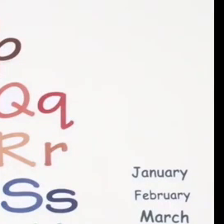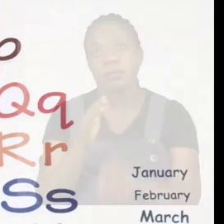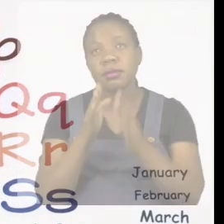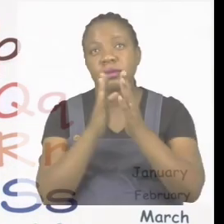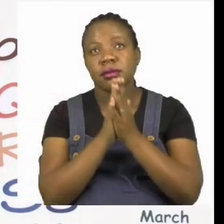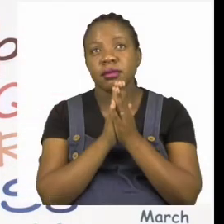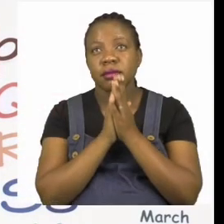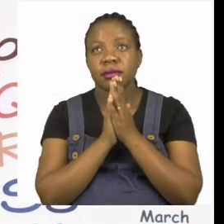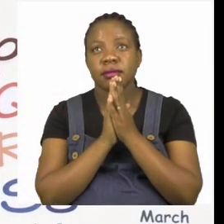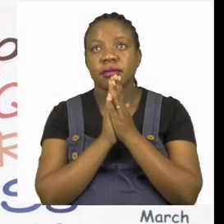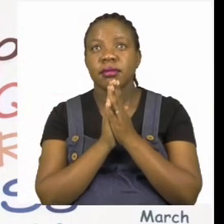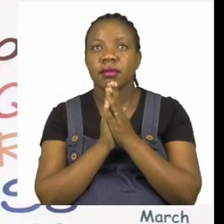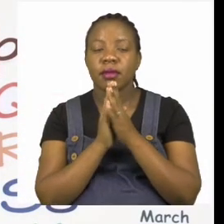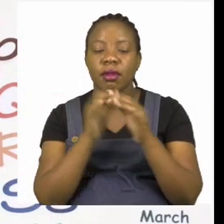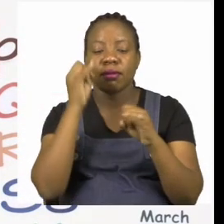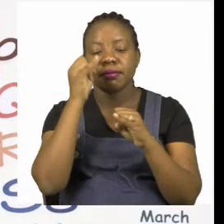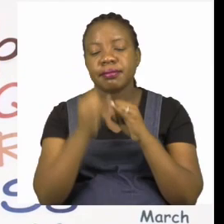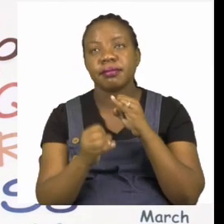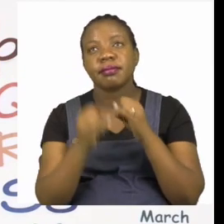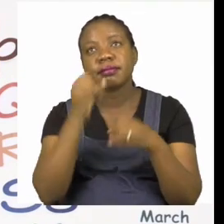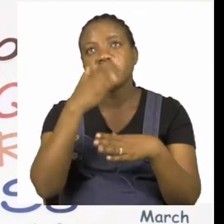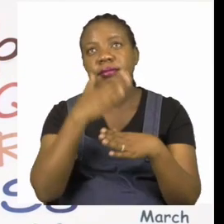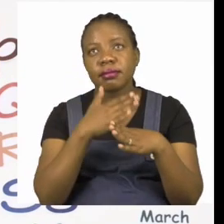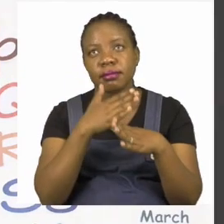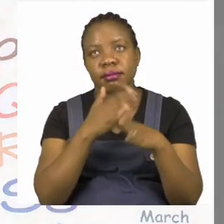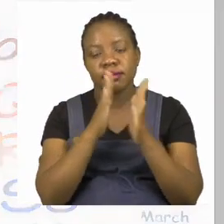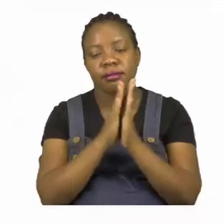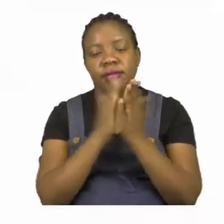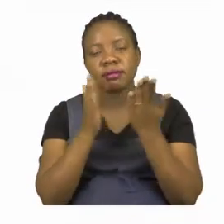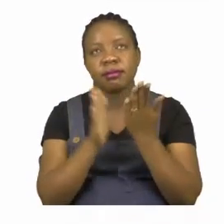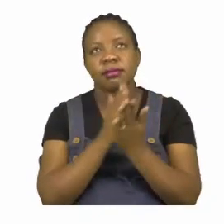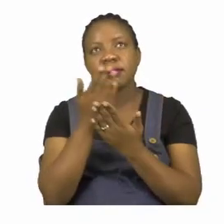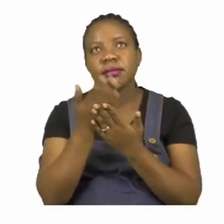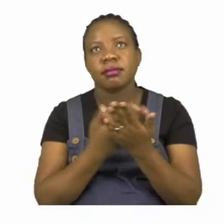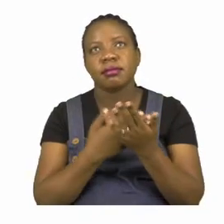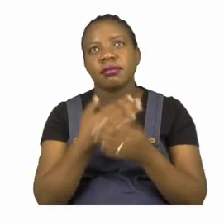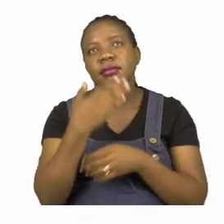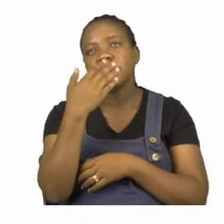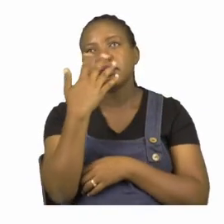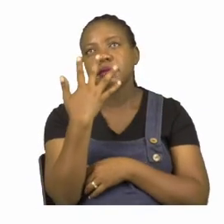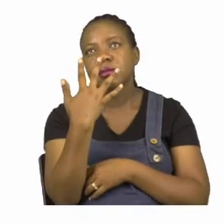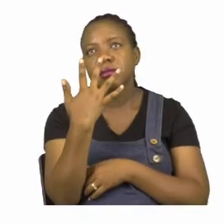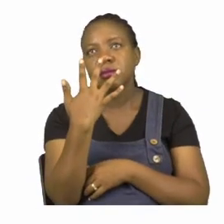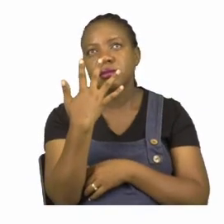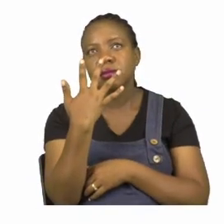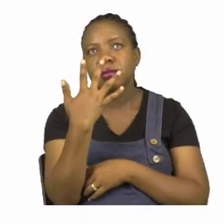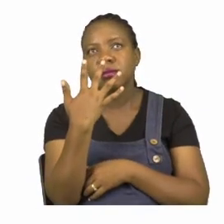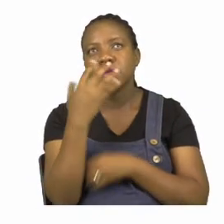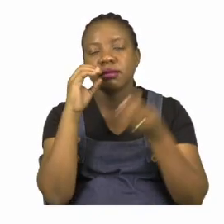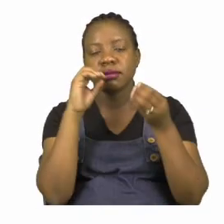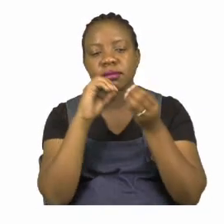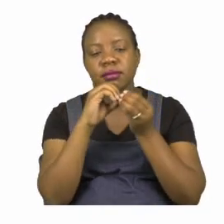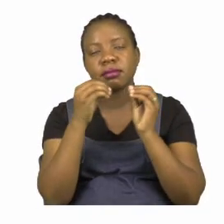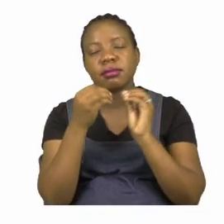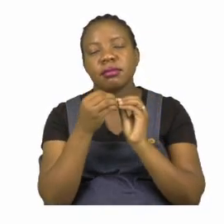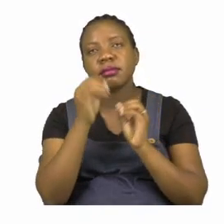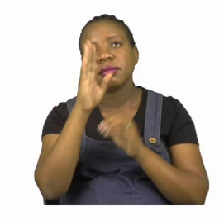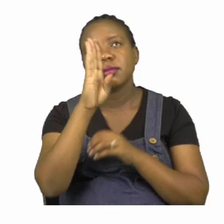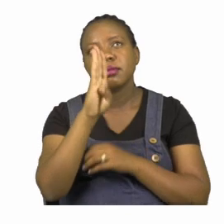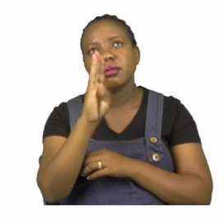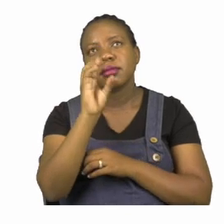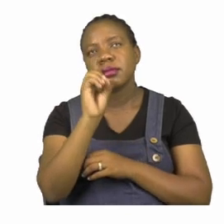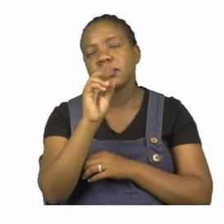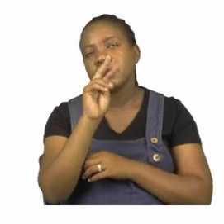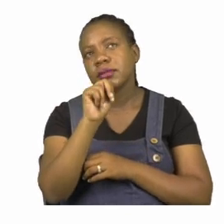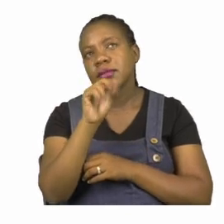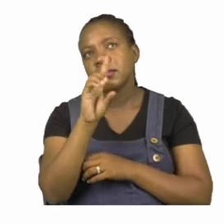Let's now do our last exercise on page 5. On page 5, we're going to be doing number bonds. And today,